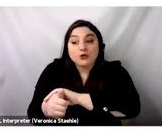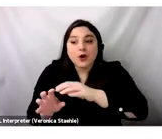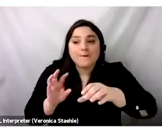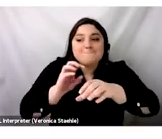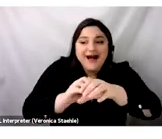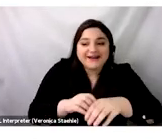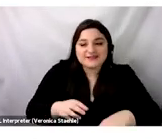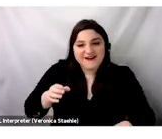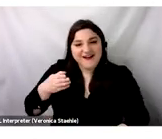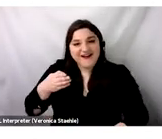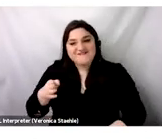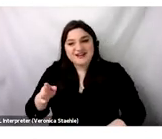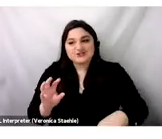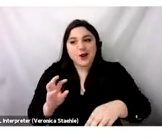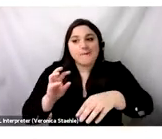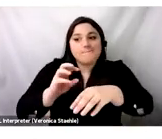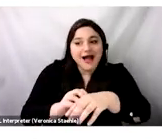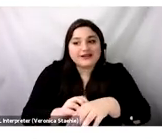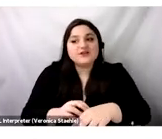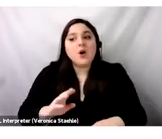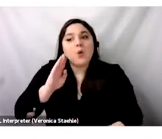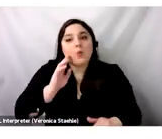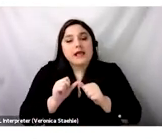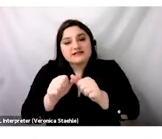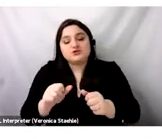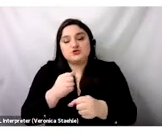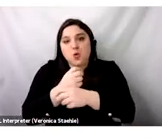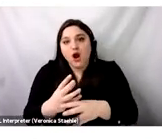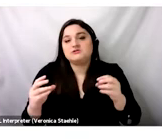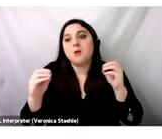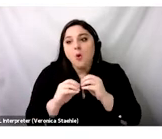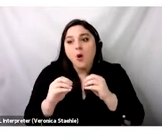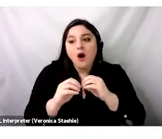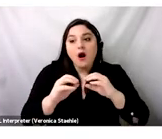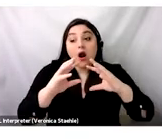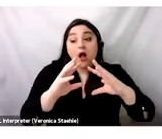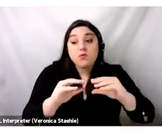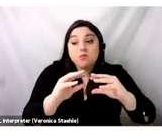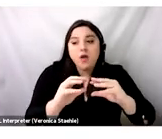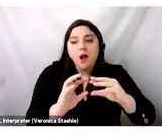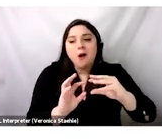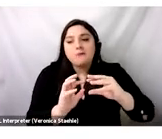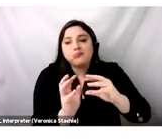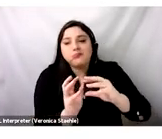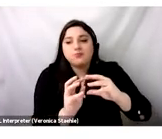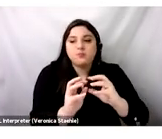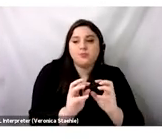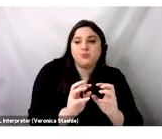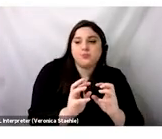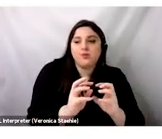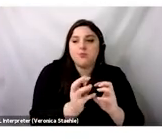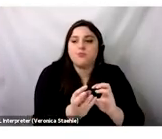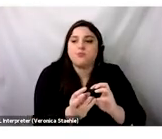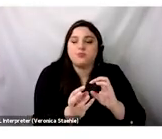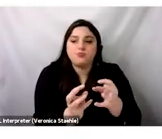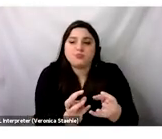actually animals that are continuing to break these pieces apart, especially as they become more brittle. And so what happens is, this is a map, as